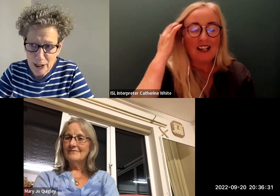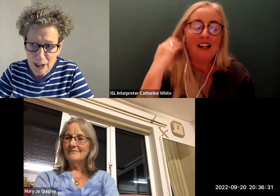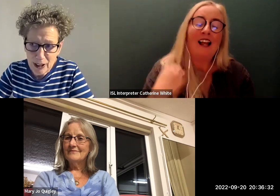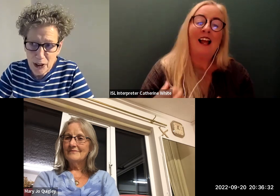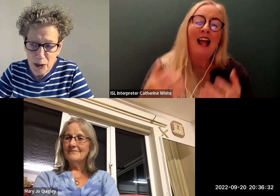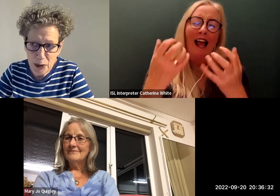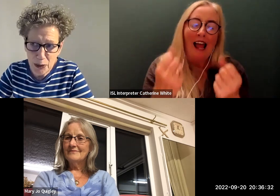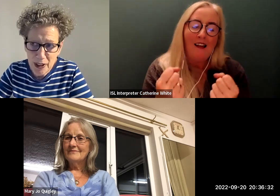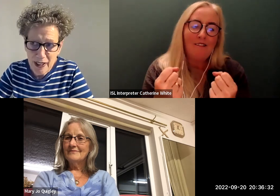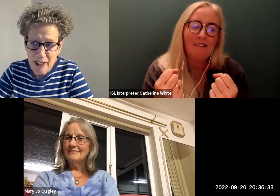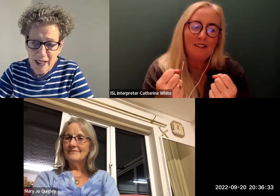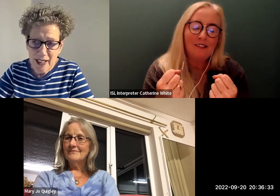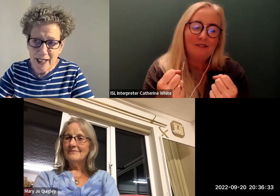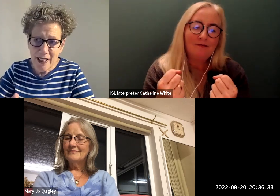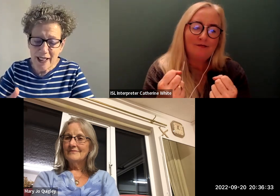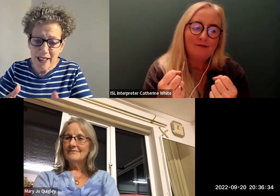people who